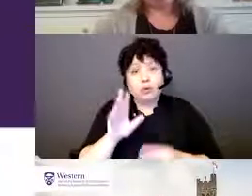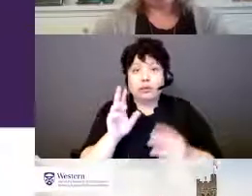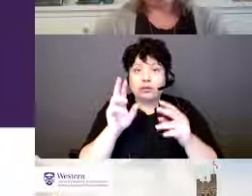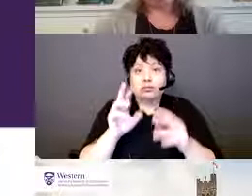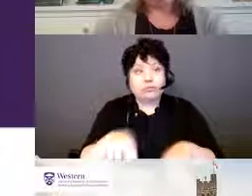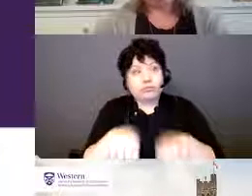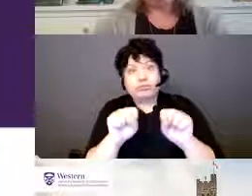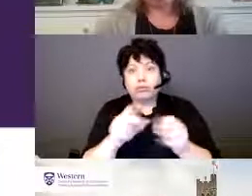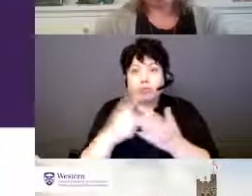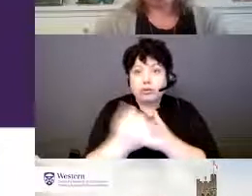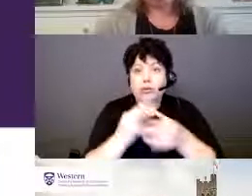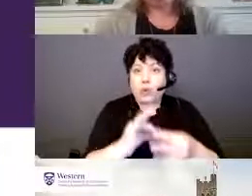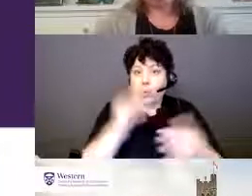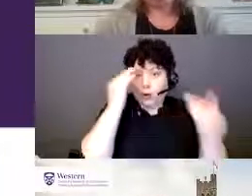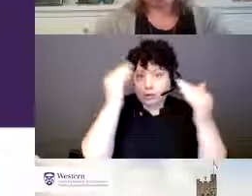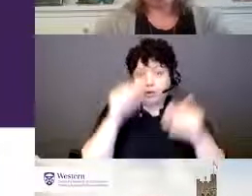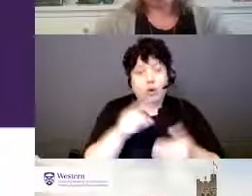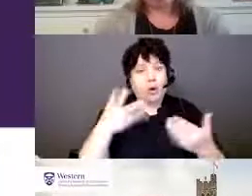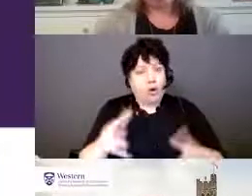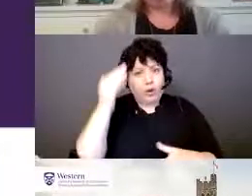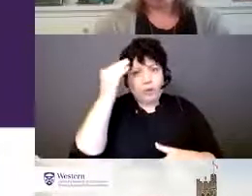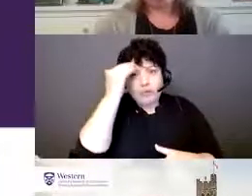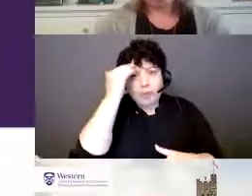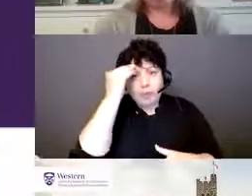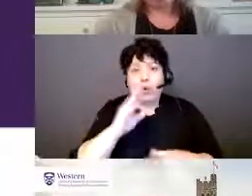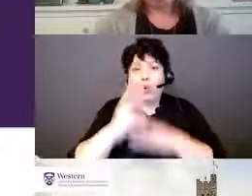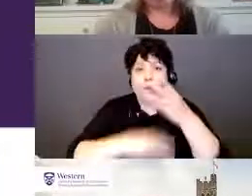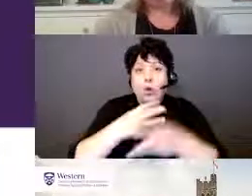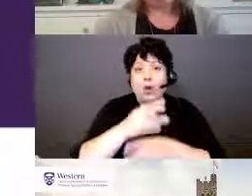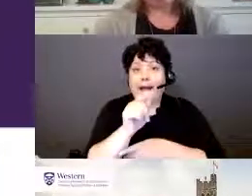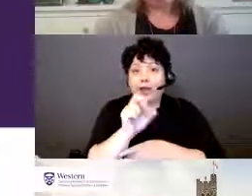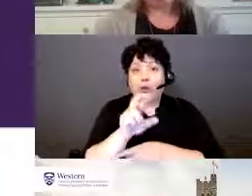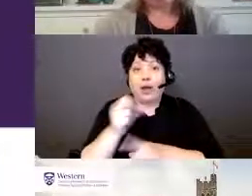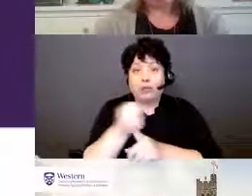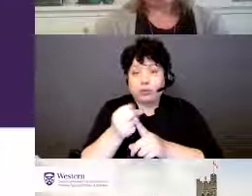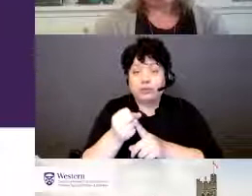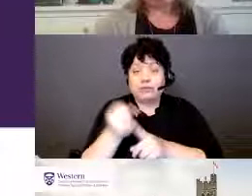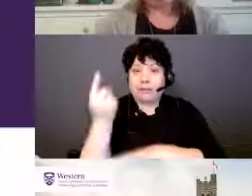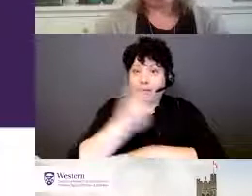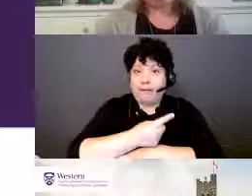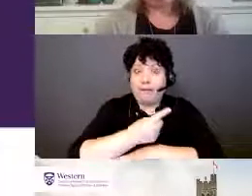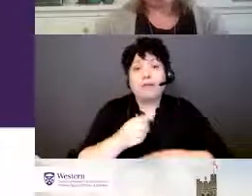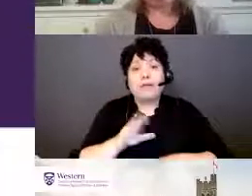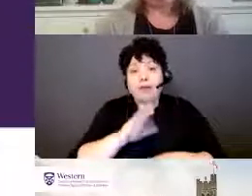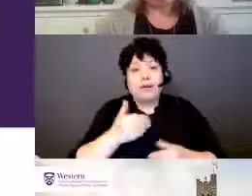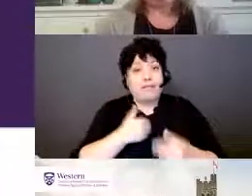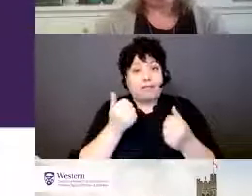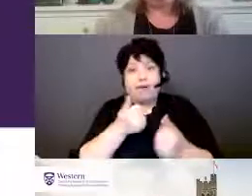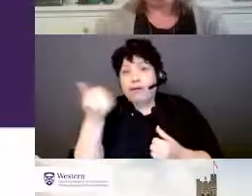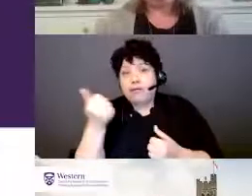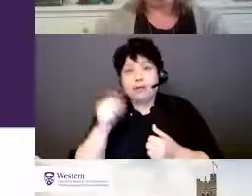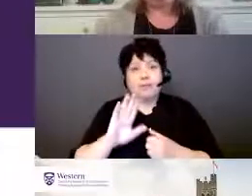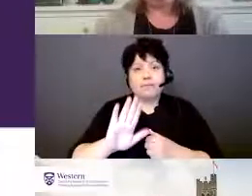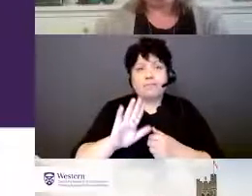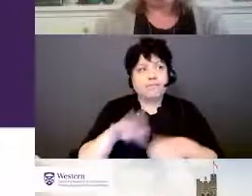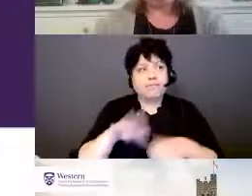are probably familiar with World Elder Abuse Awareness Day. We do a lot of education campaigns throughout